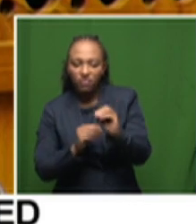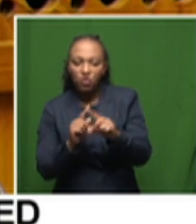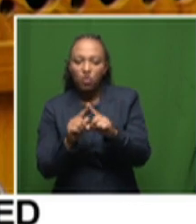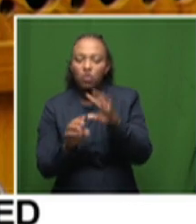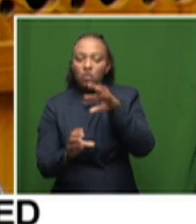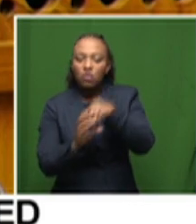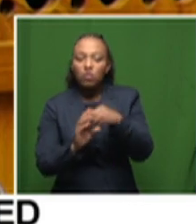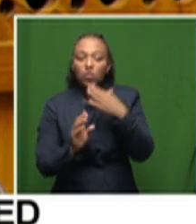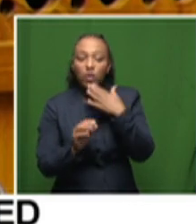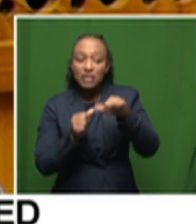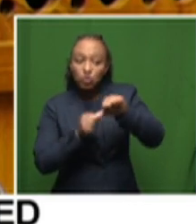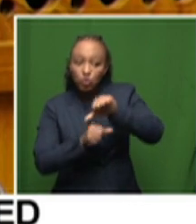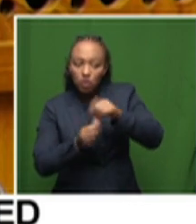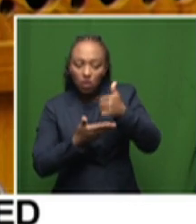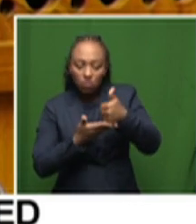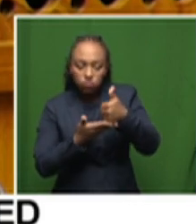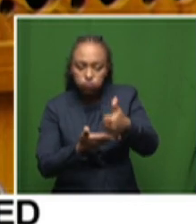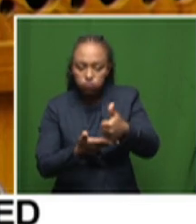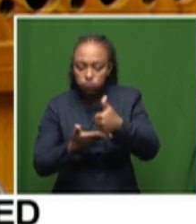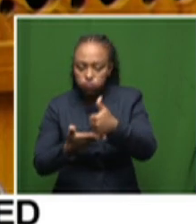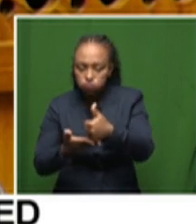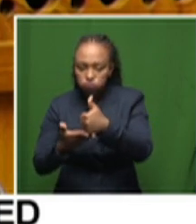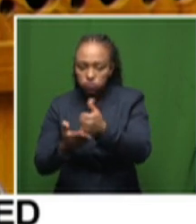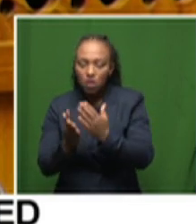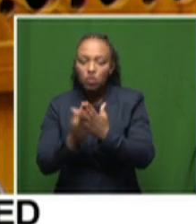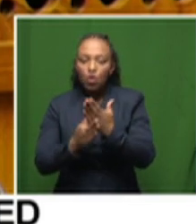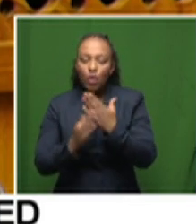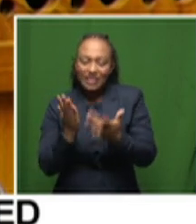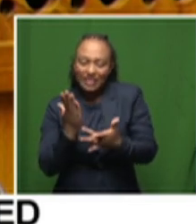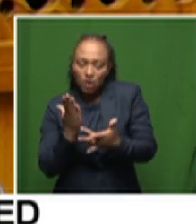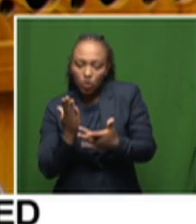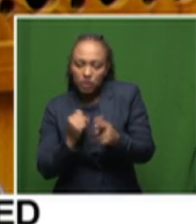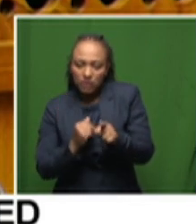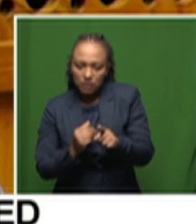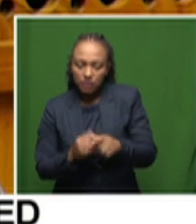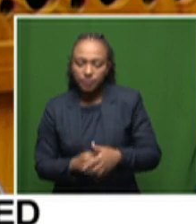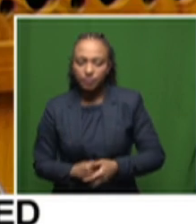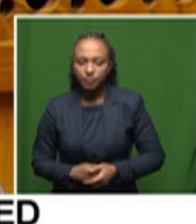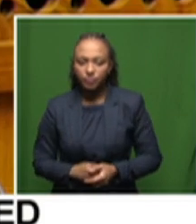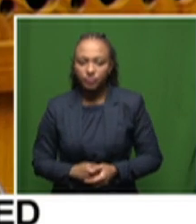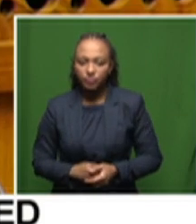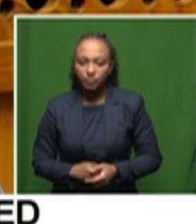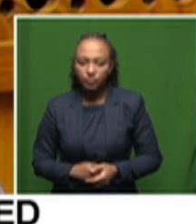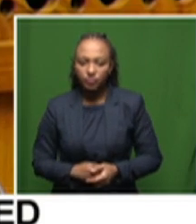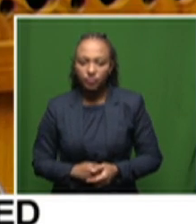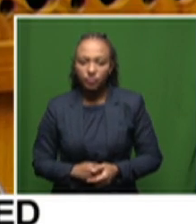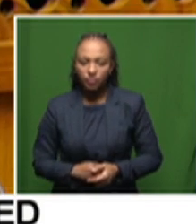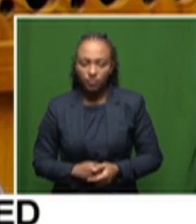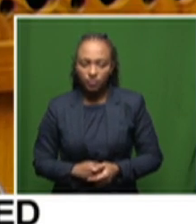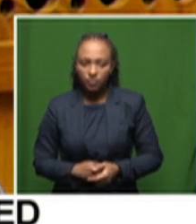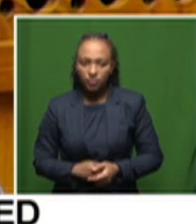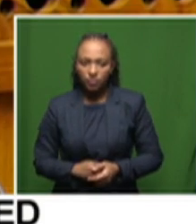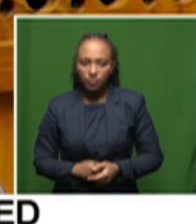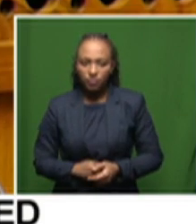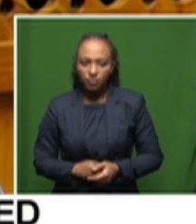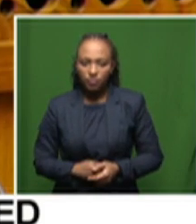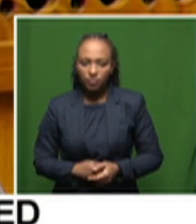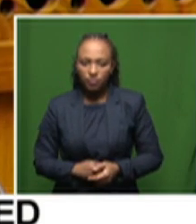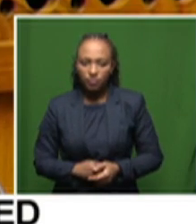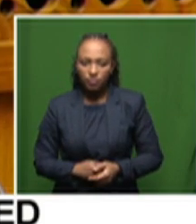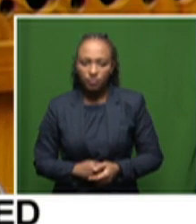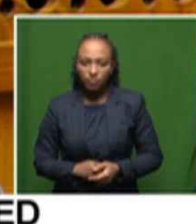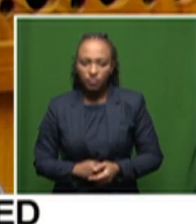delivering social assistance through digital technology. Ex Africa